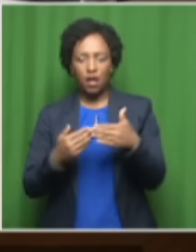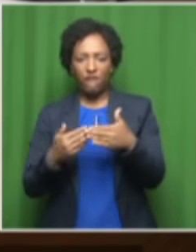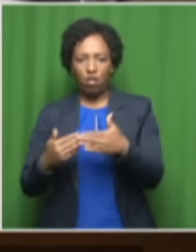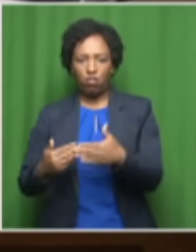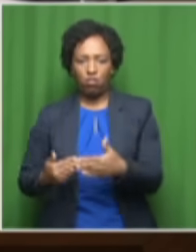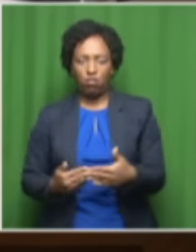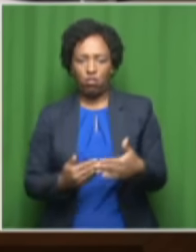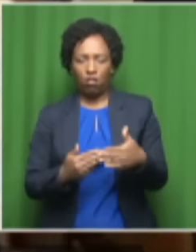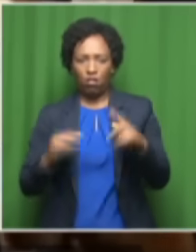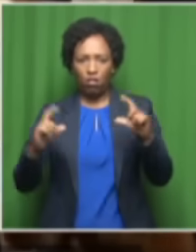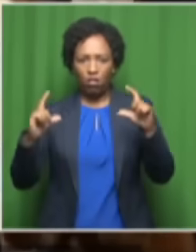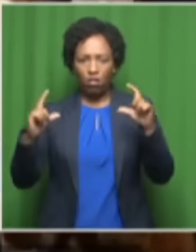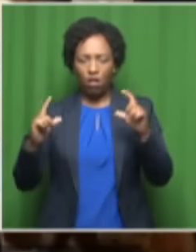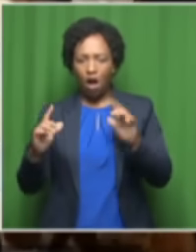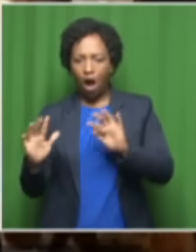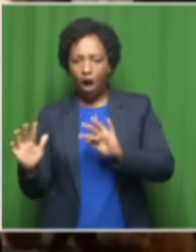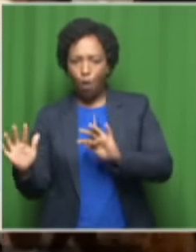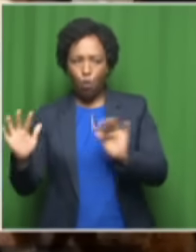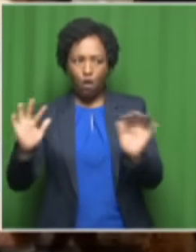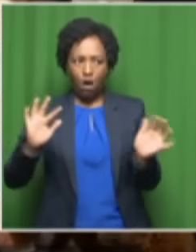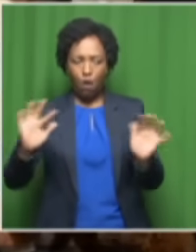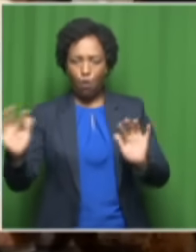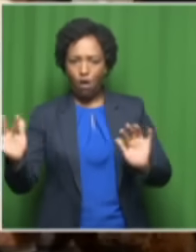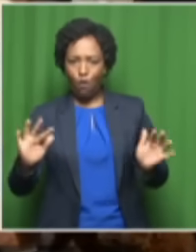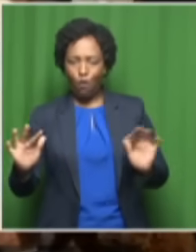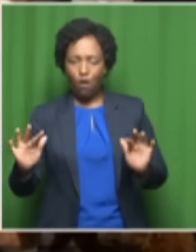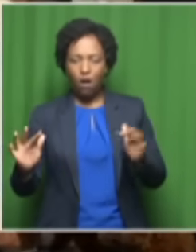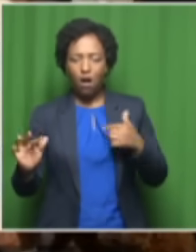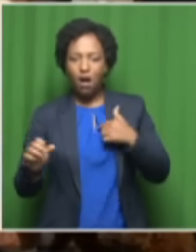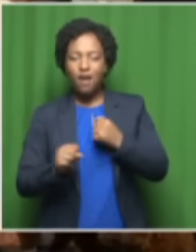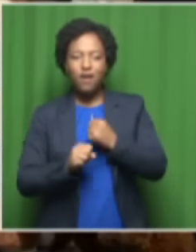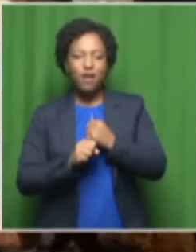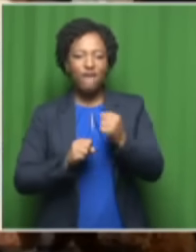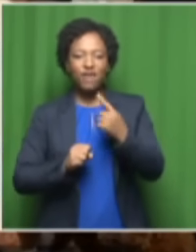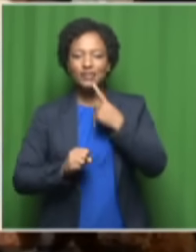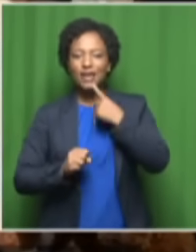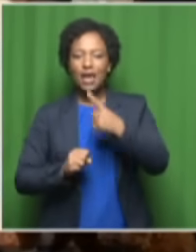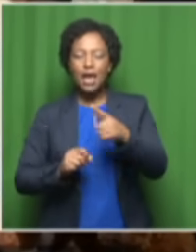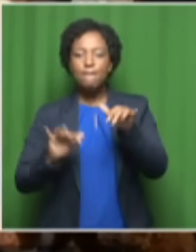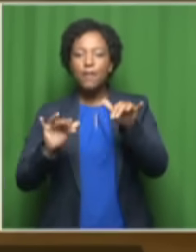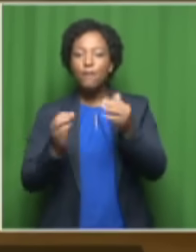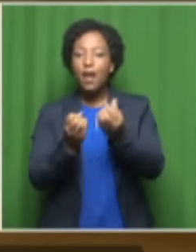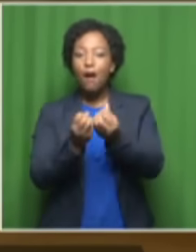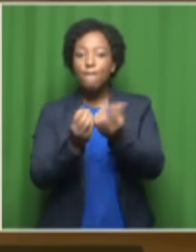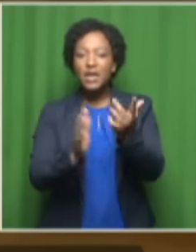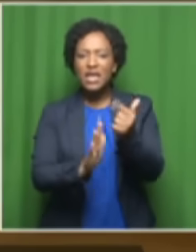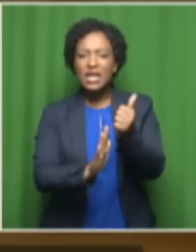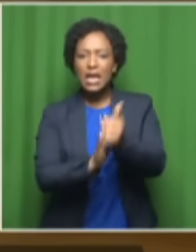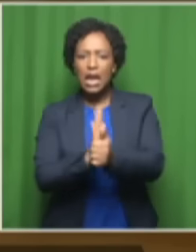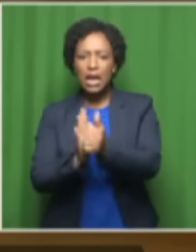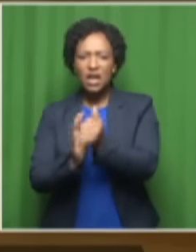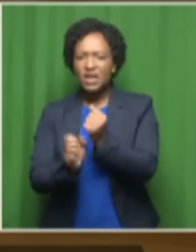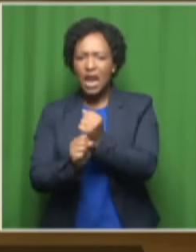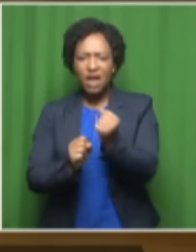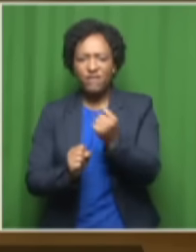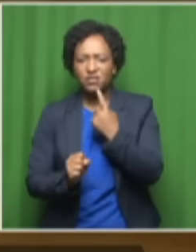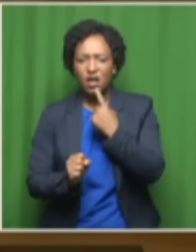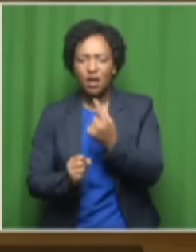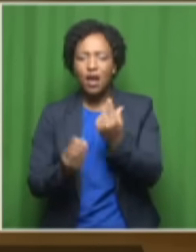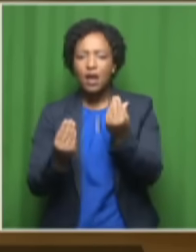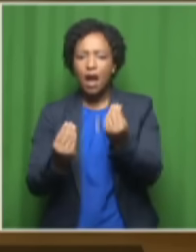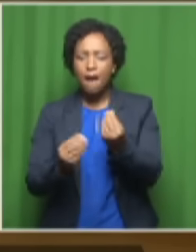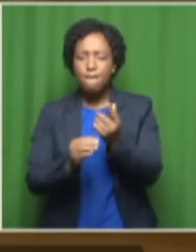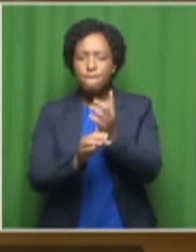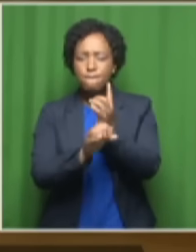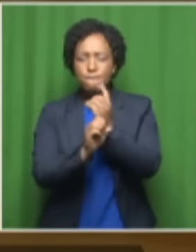they would go. They did not mention figures about how many people they killed. The kind of bombs,